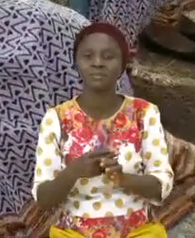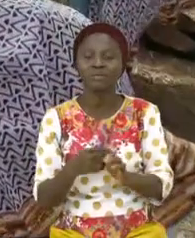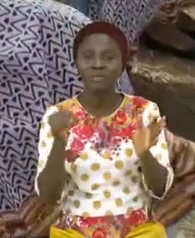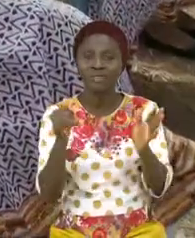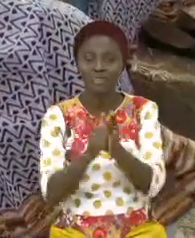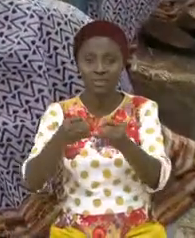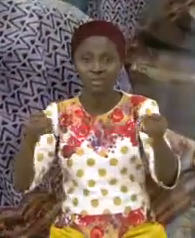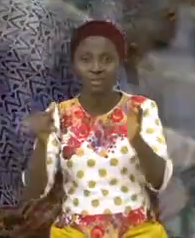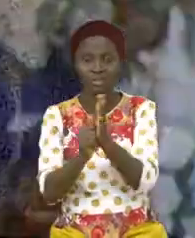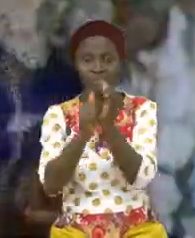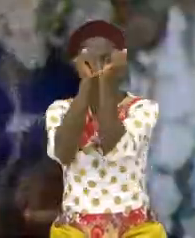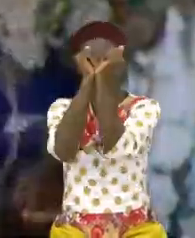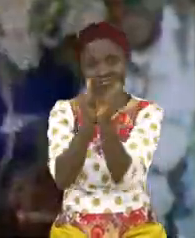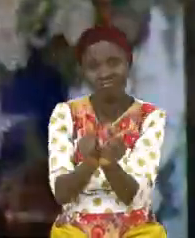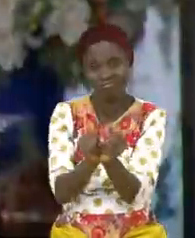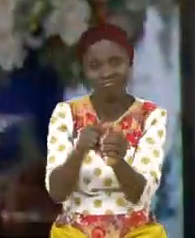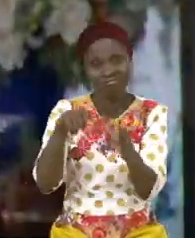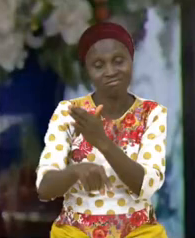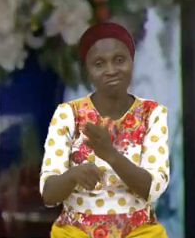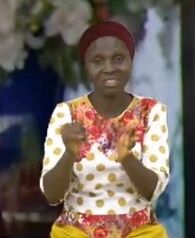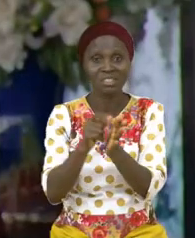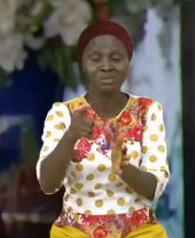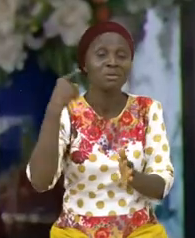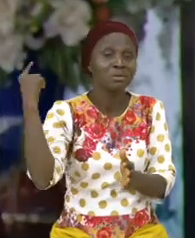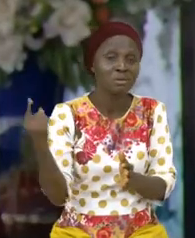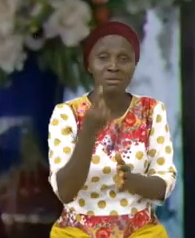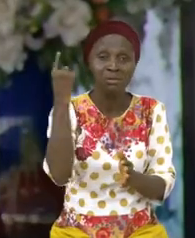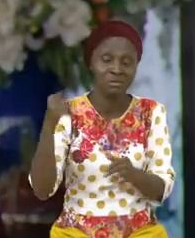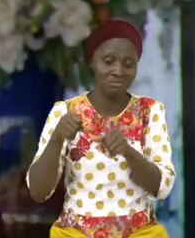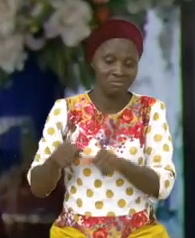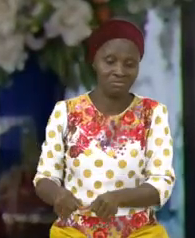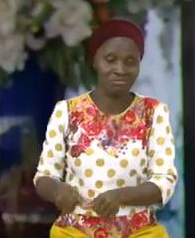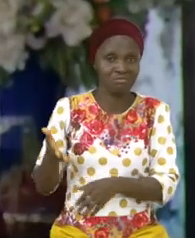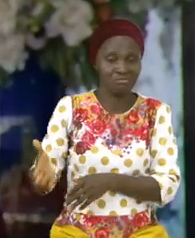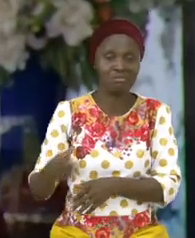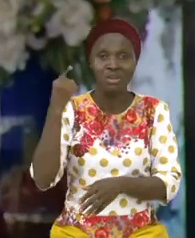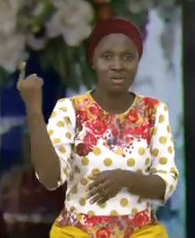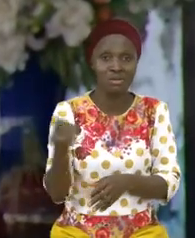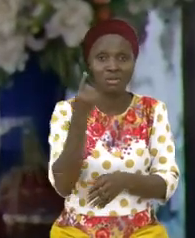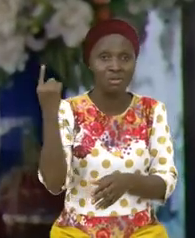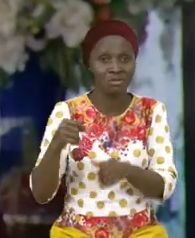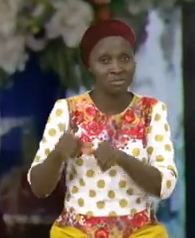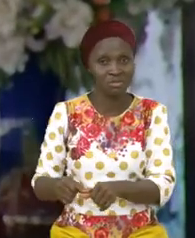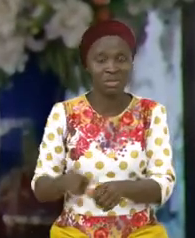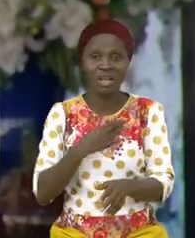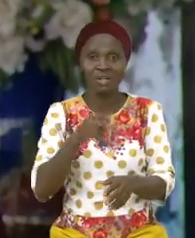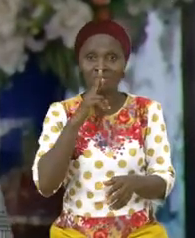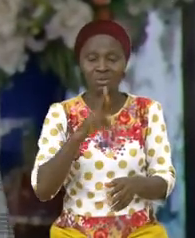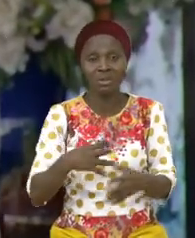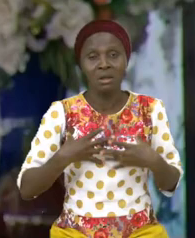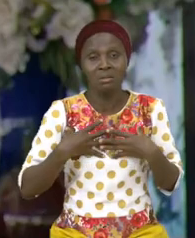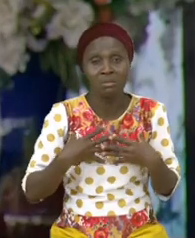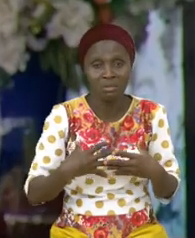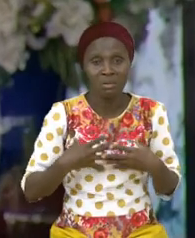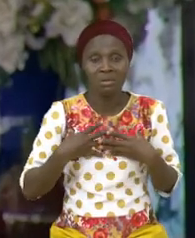that you're always there, and you're breathing as if you're breathing your last. You take a few